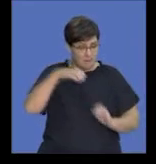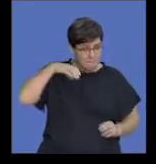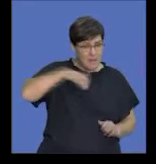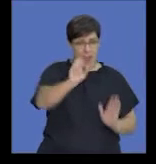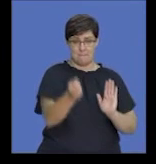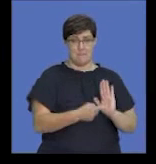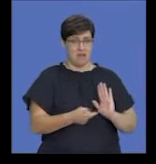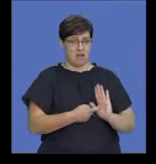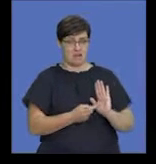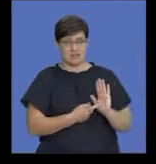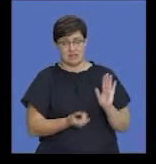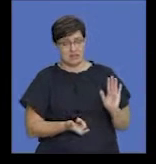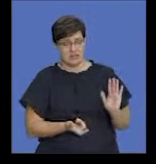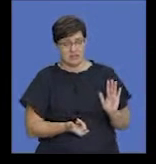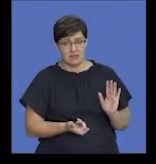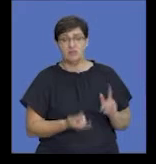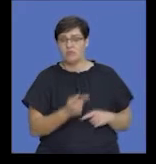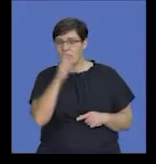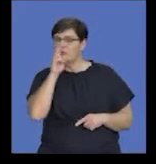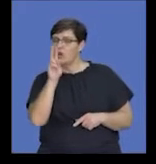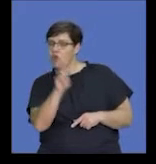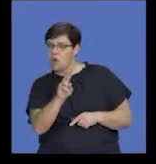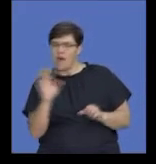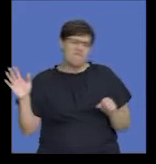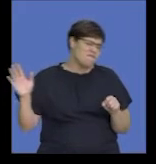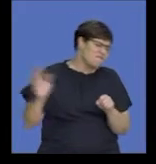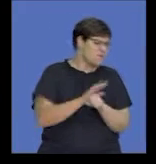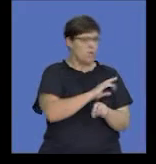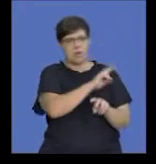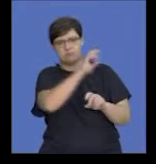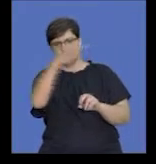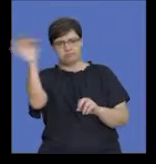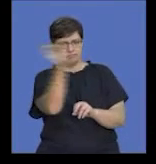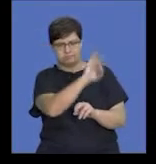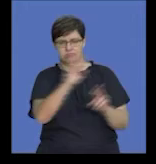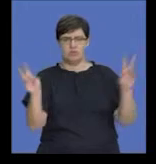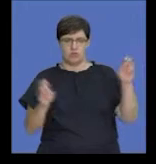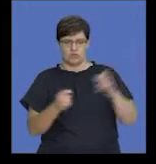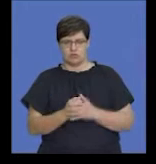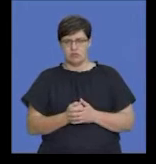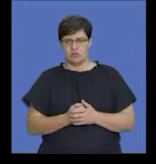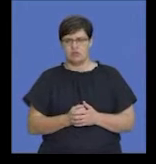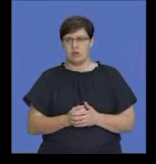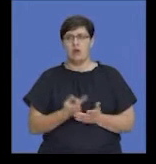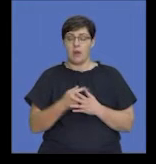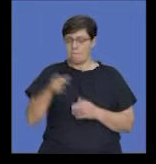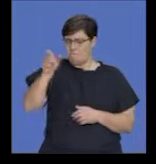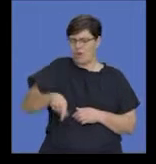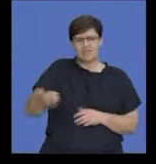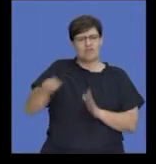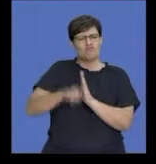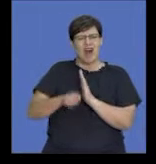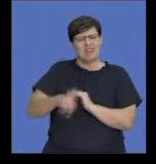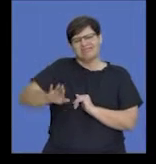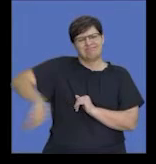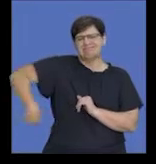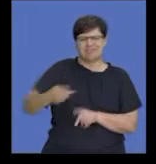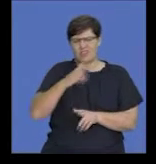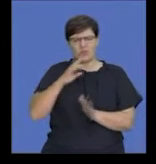chunk of the assessment. So we must look at the entire quotation. We don't need to talk about the person